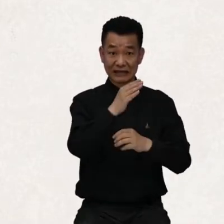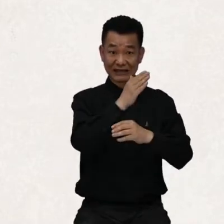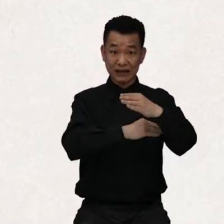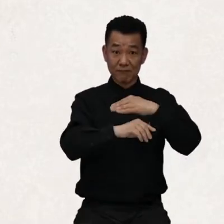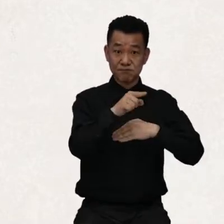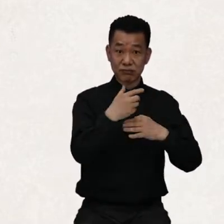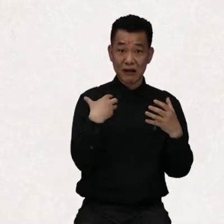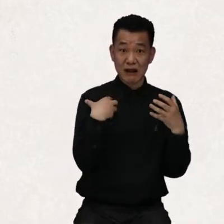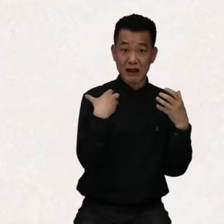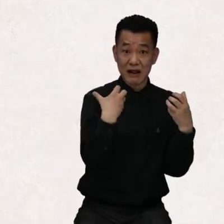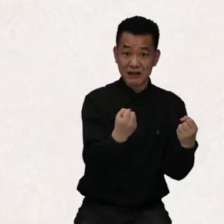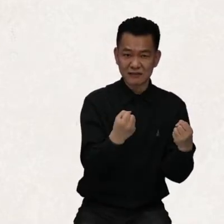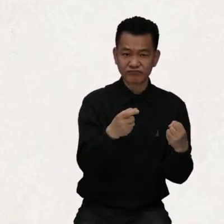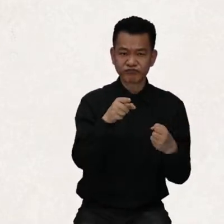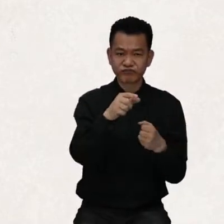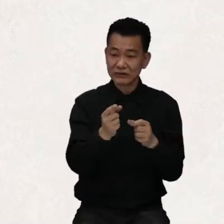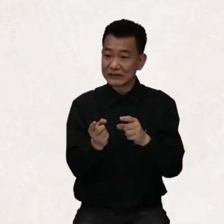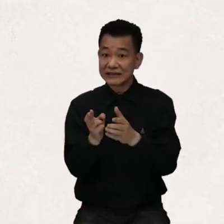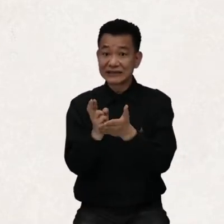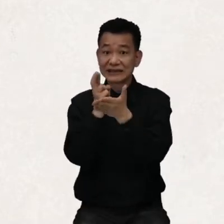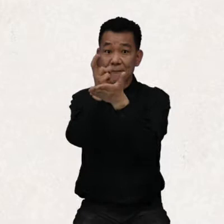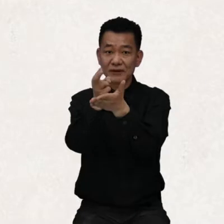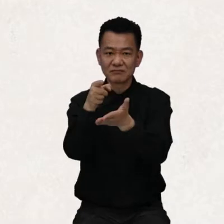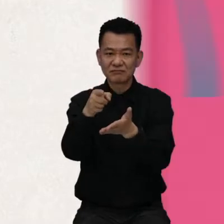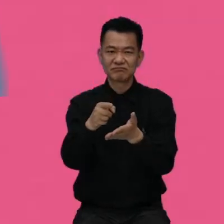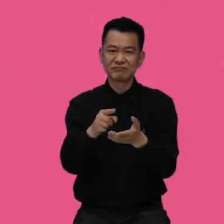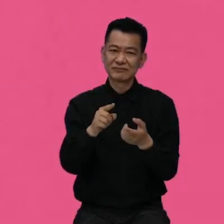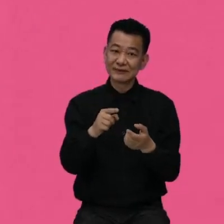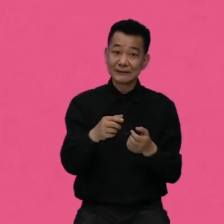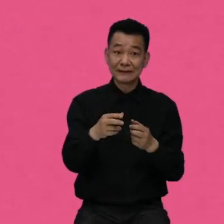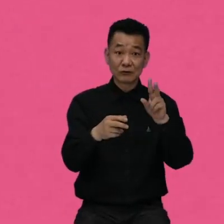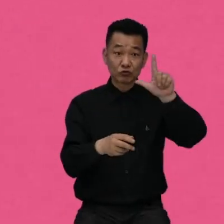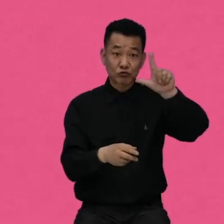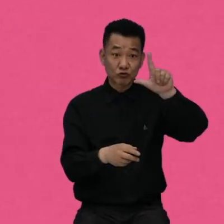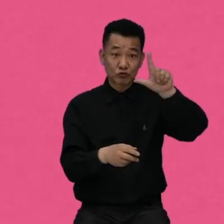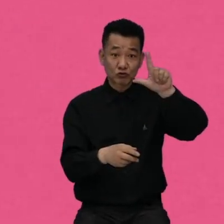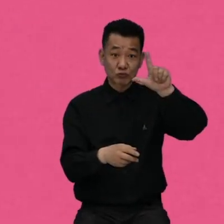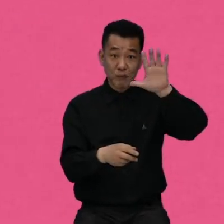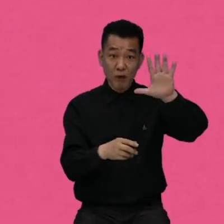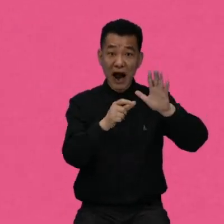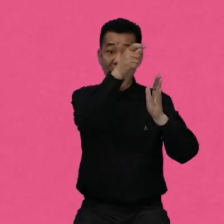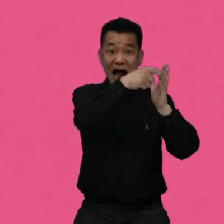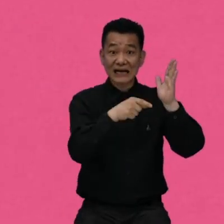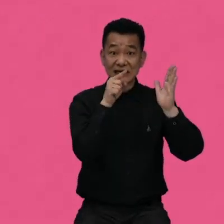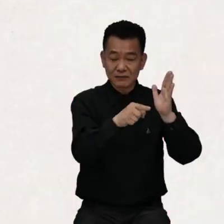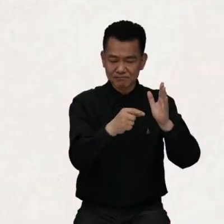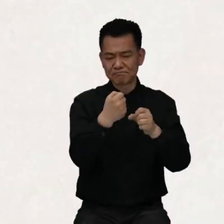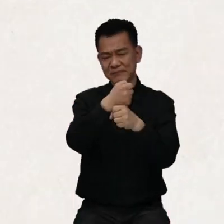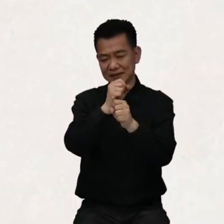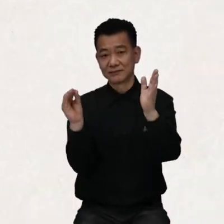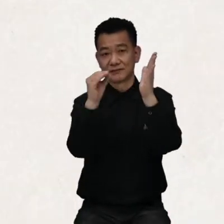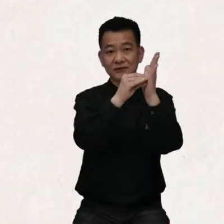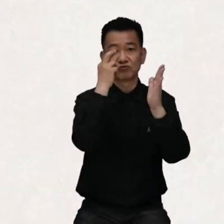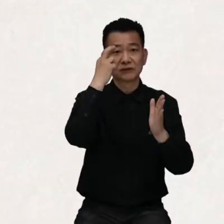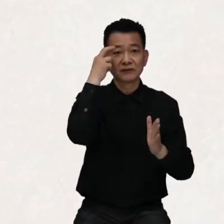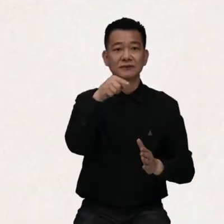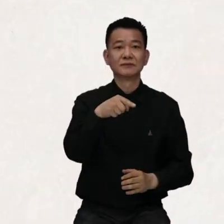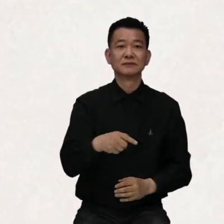In order to ensure the right to health and rehabilitation, Article 25 Health was created.